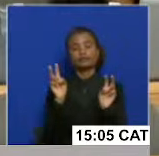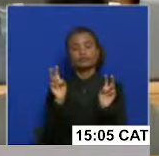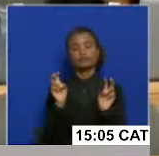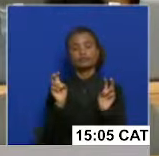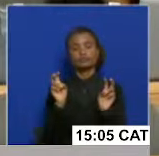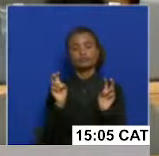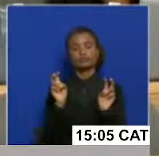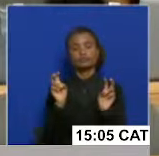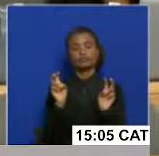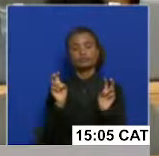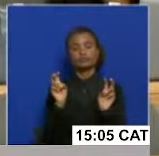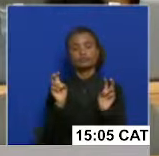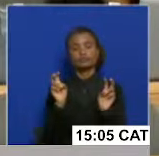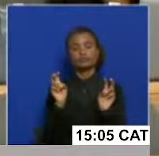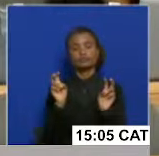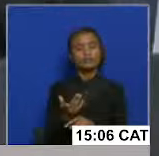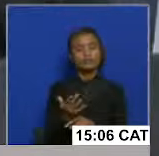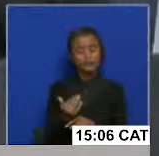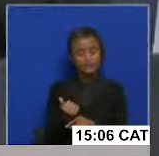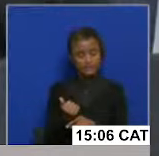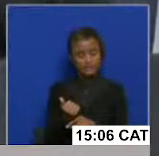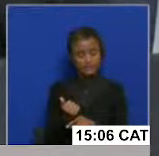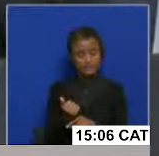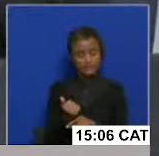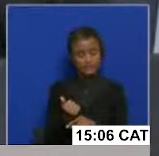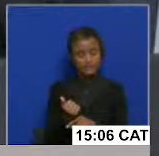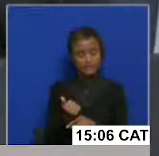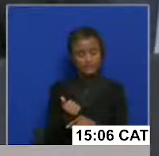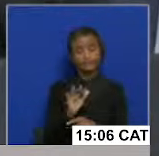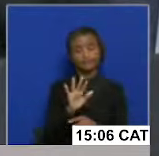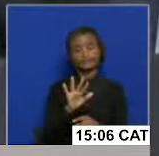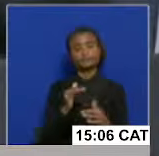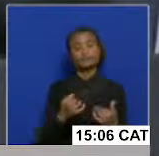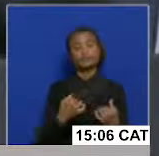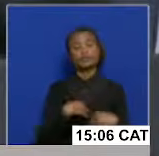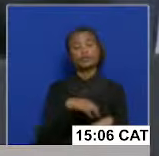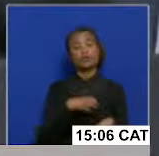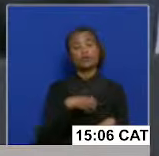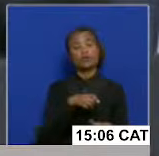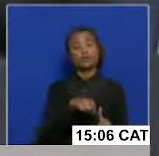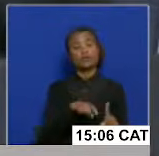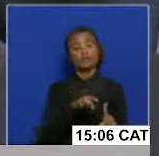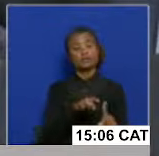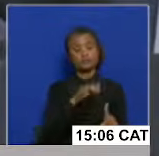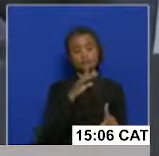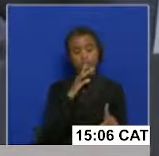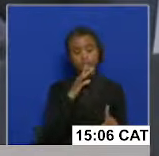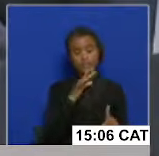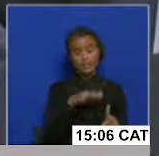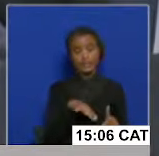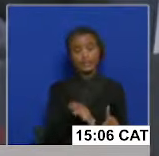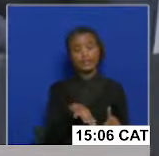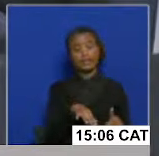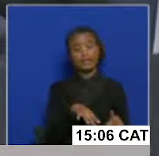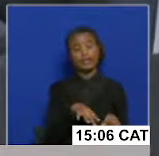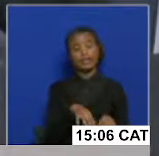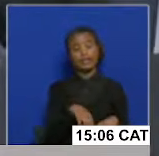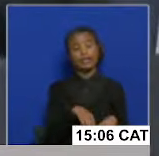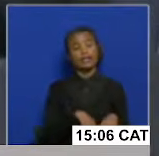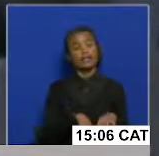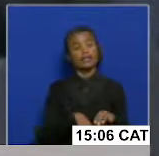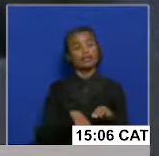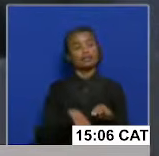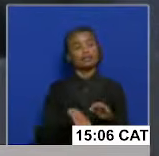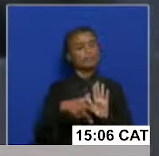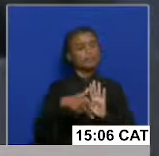was necessary for the owner of the stones to be in possession of a permit, why were you so comfortable to sell them to